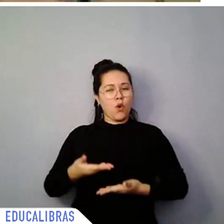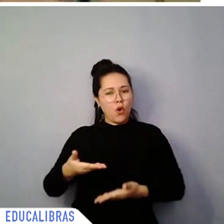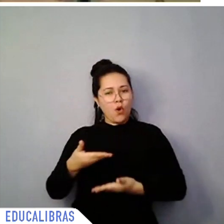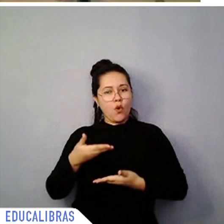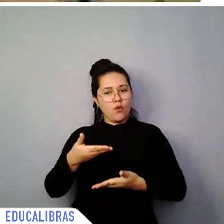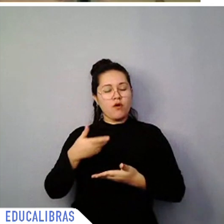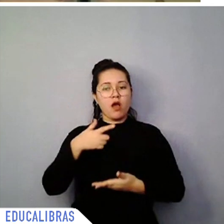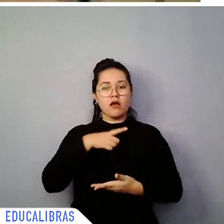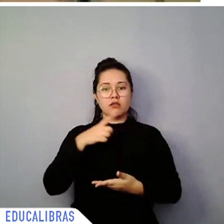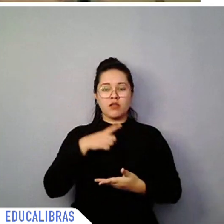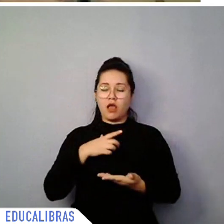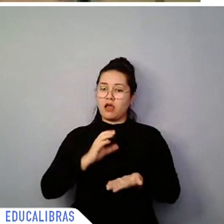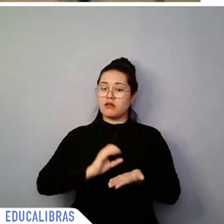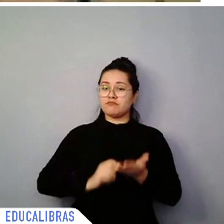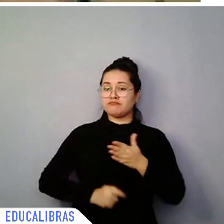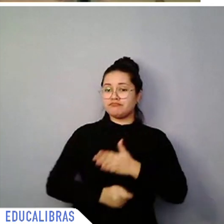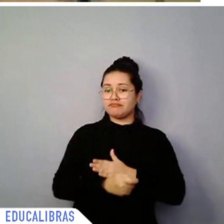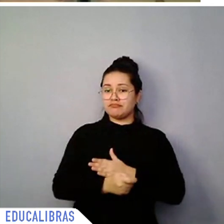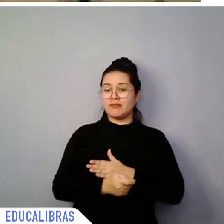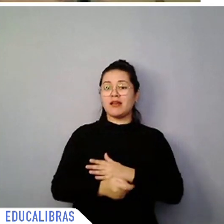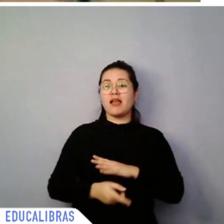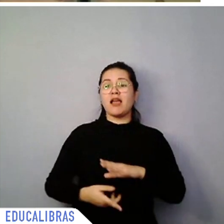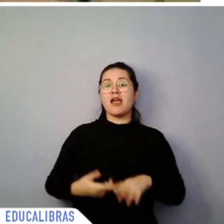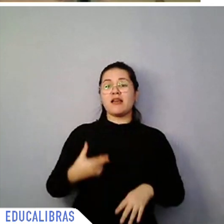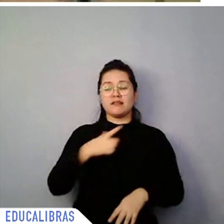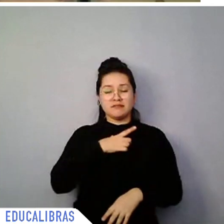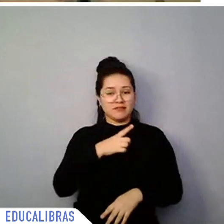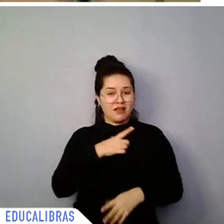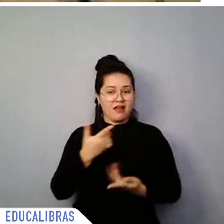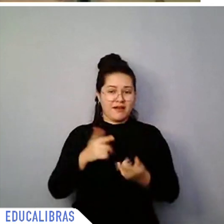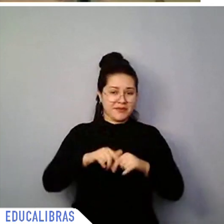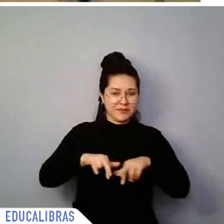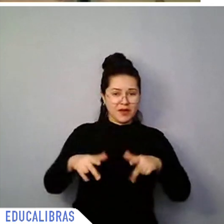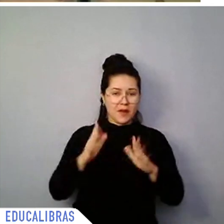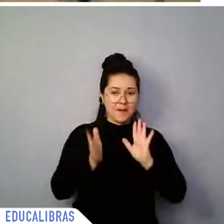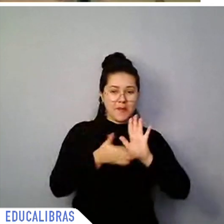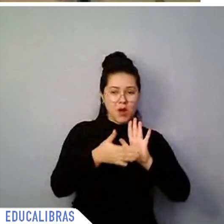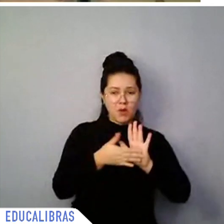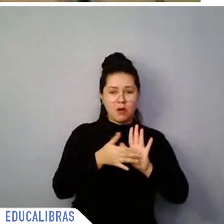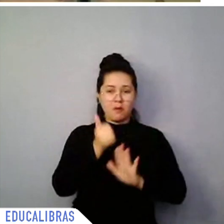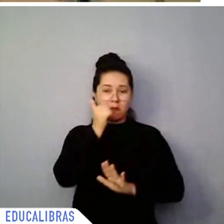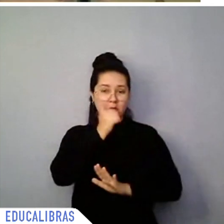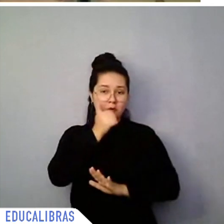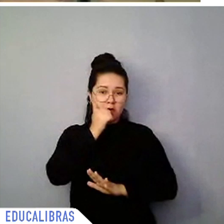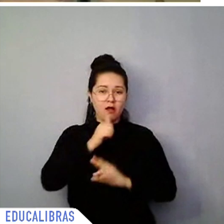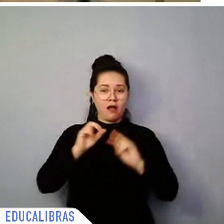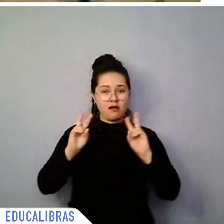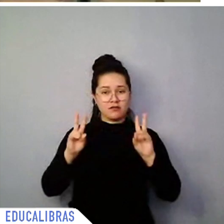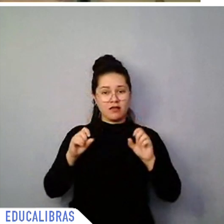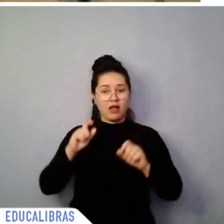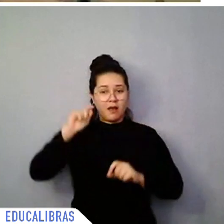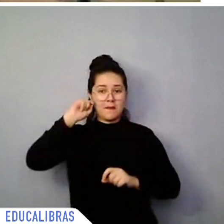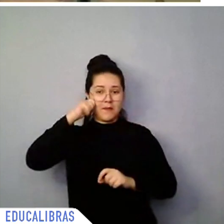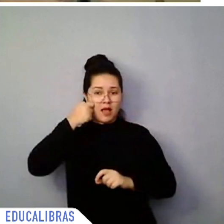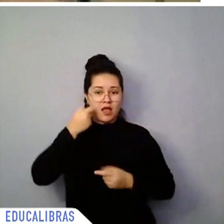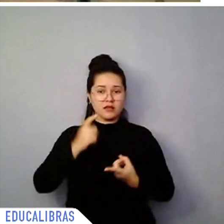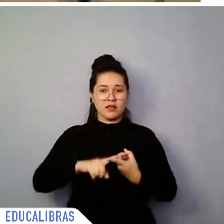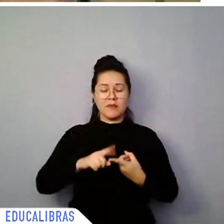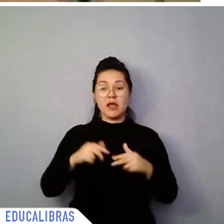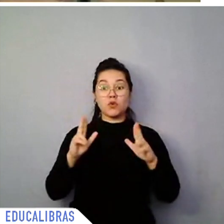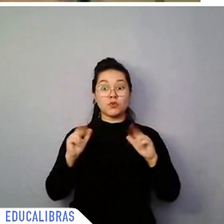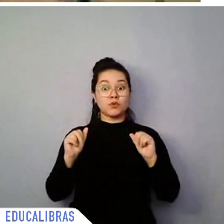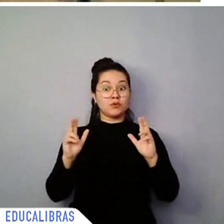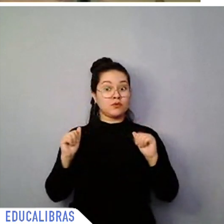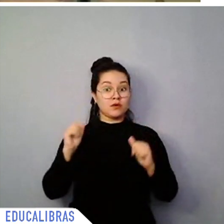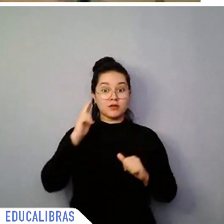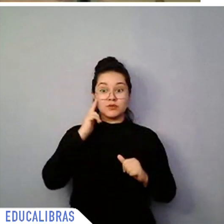the financial market. We have been talking about investments, talking about changing the